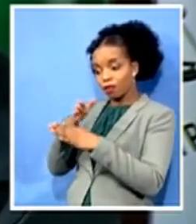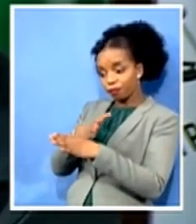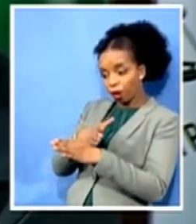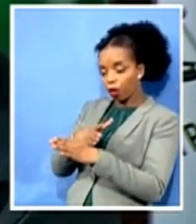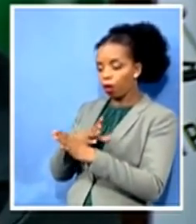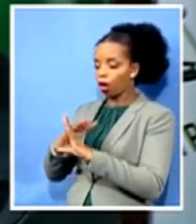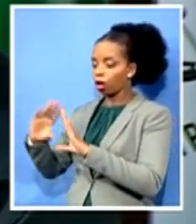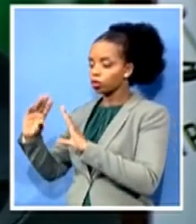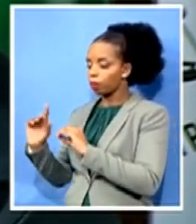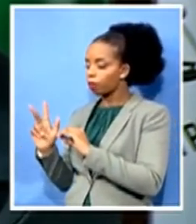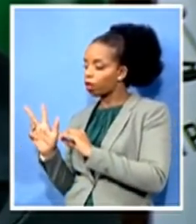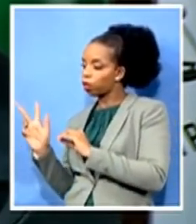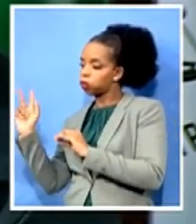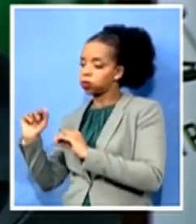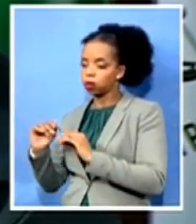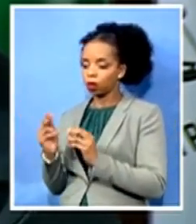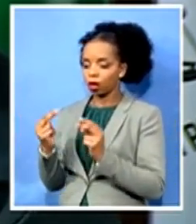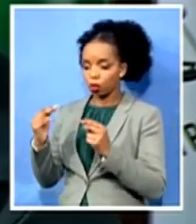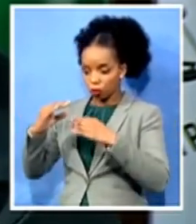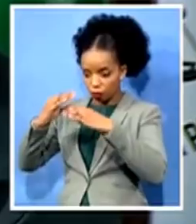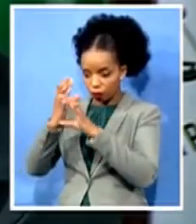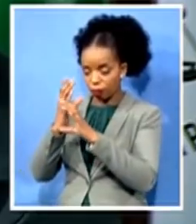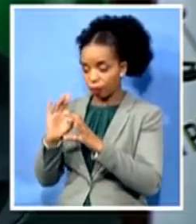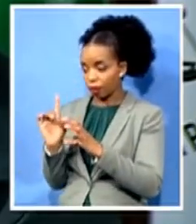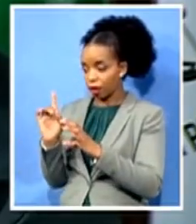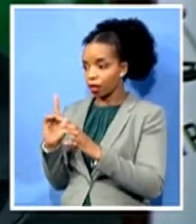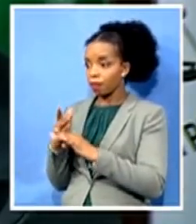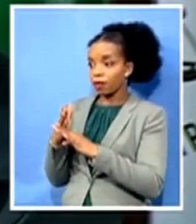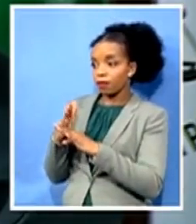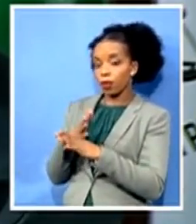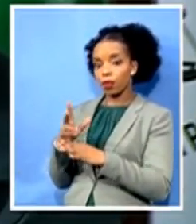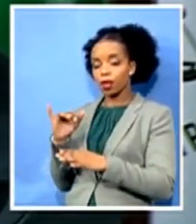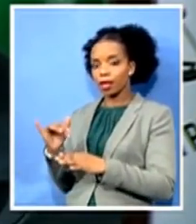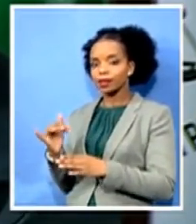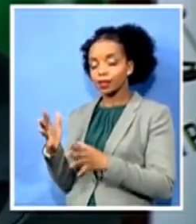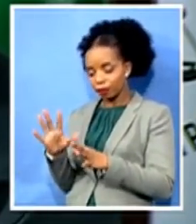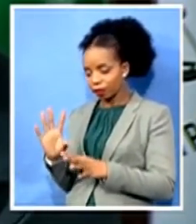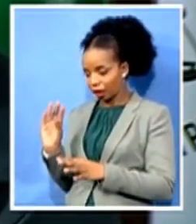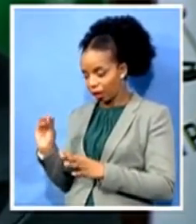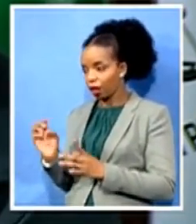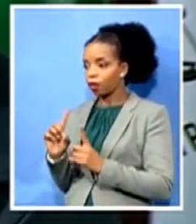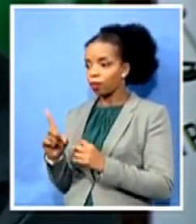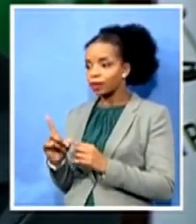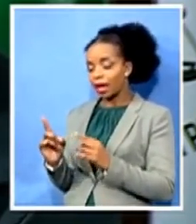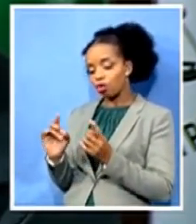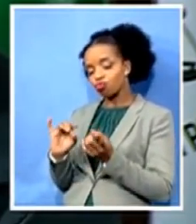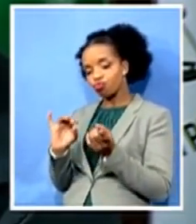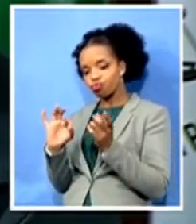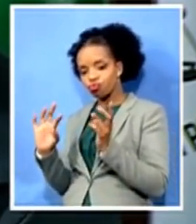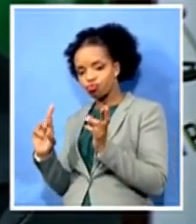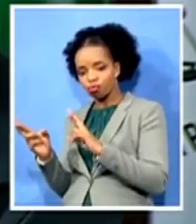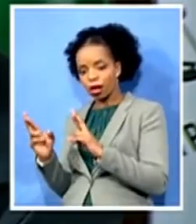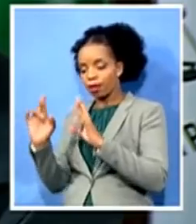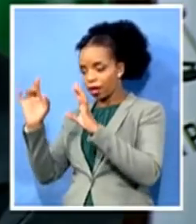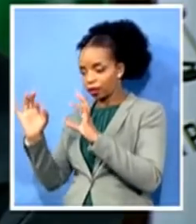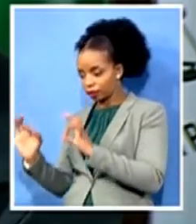a determination by the relevant committee of who met the minimum